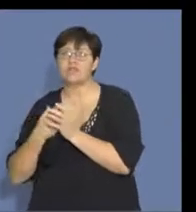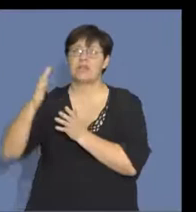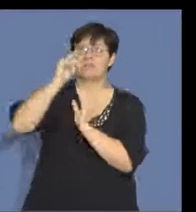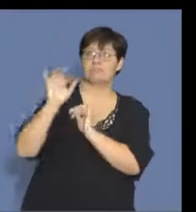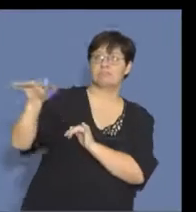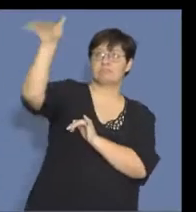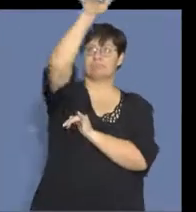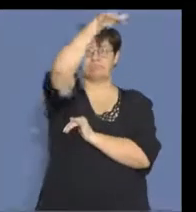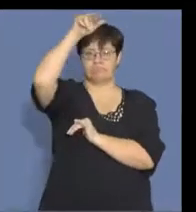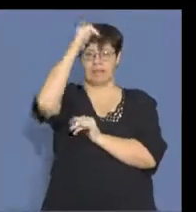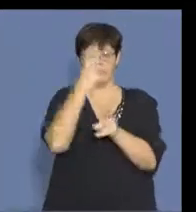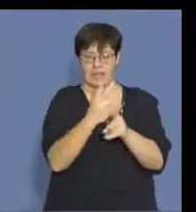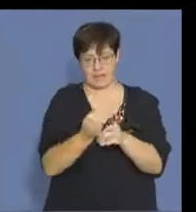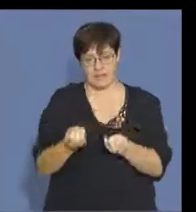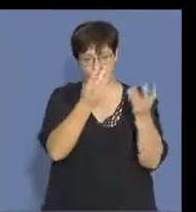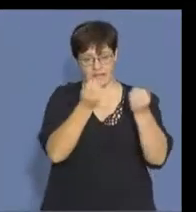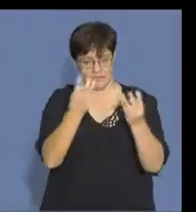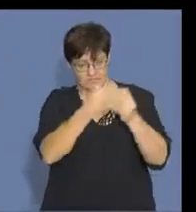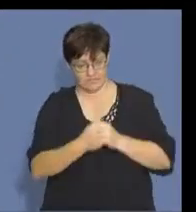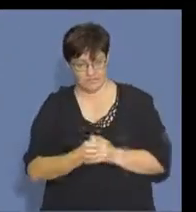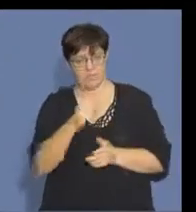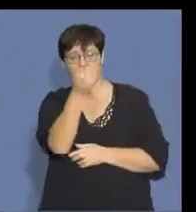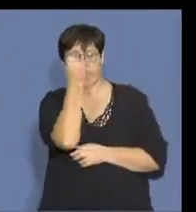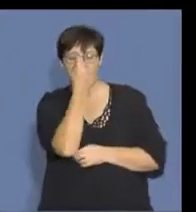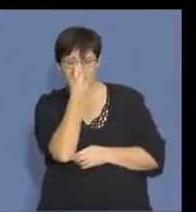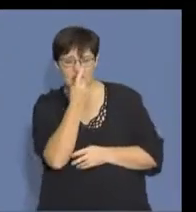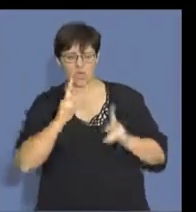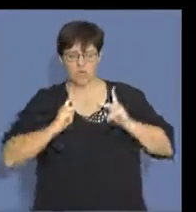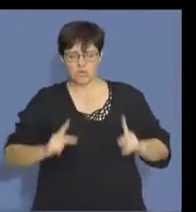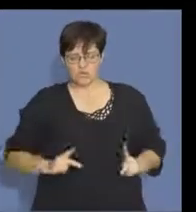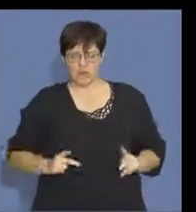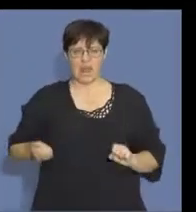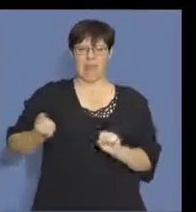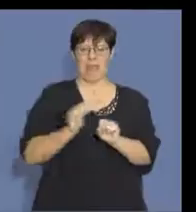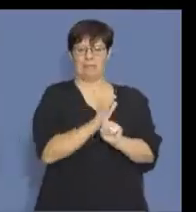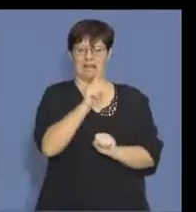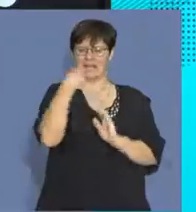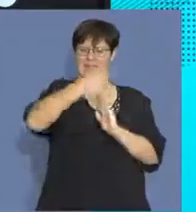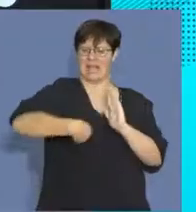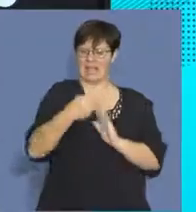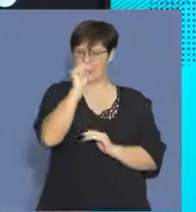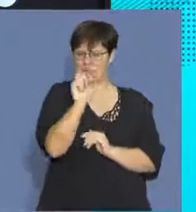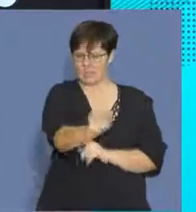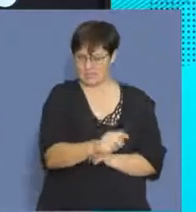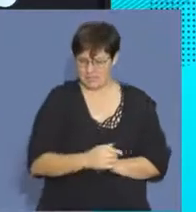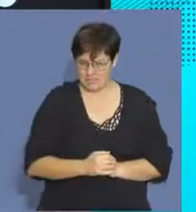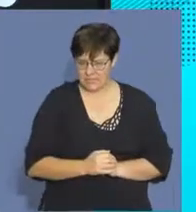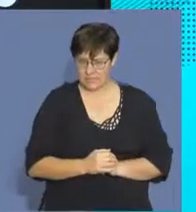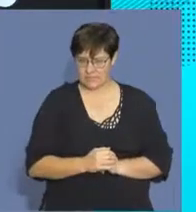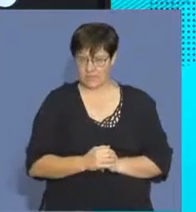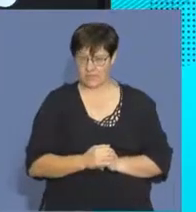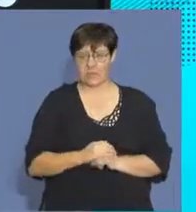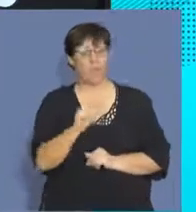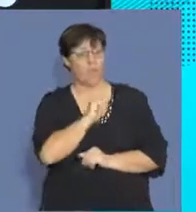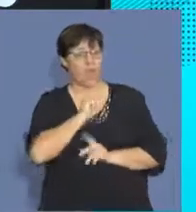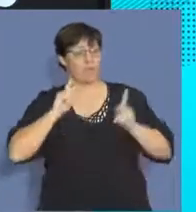atmosphere. It's important that we understand what is the human impact on the nitrogen cycle. As I mentioned, due to